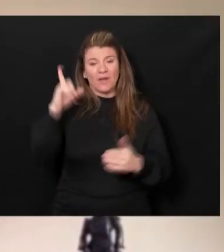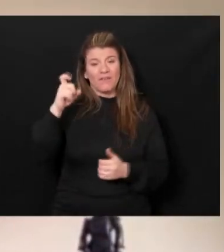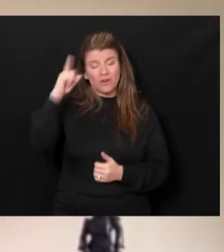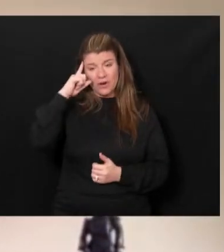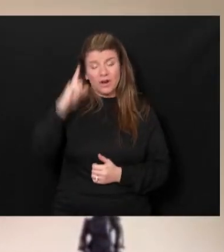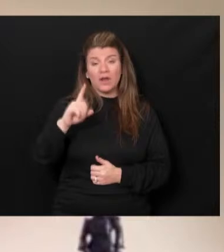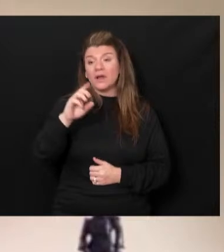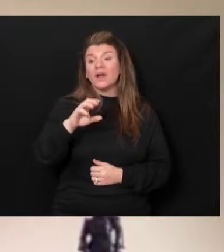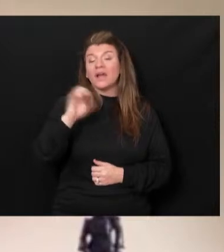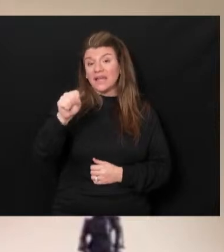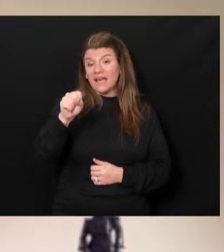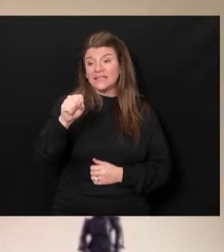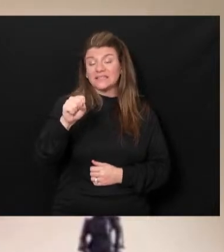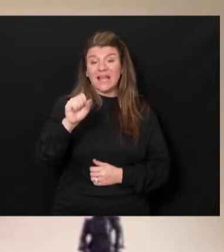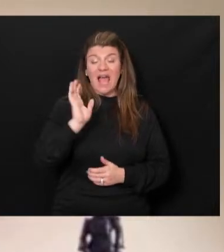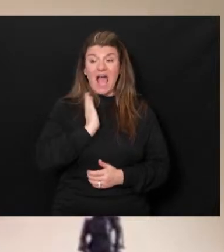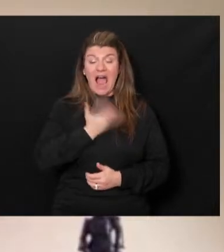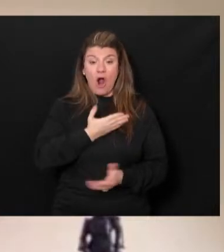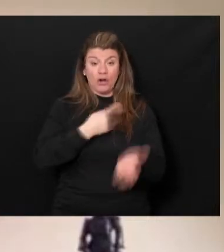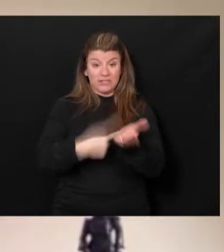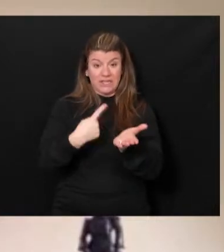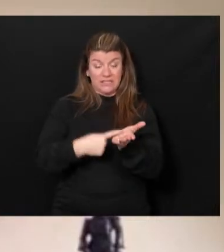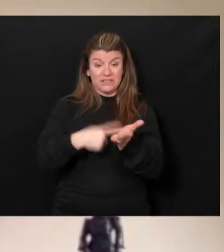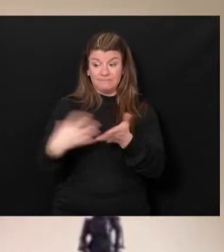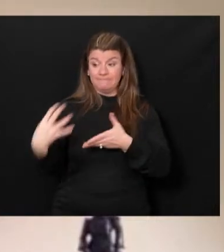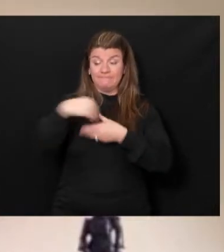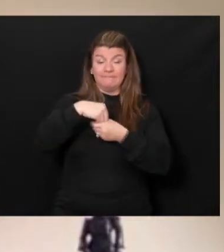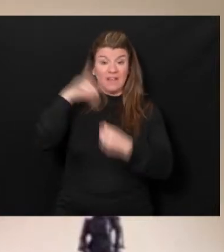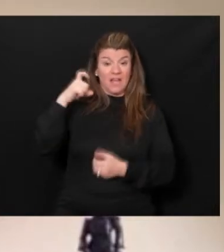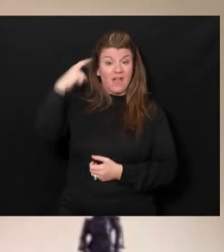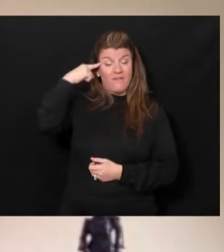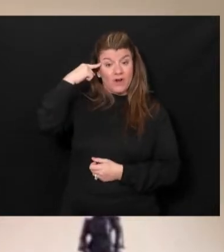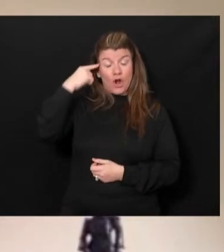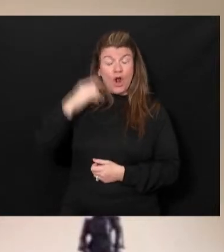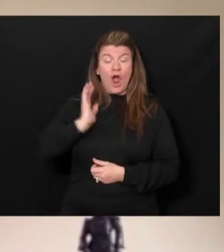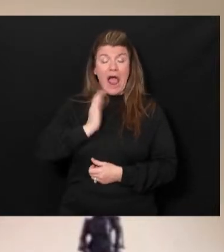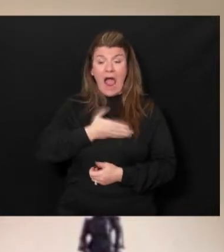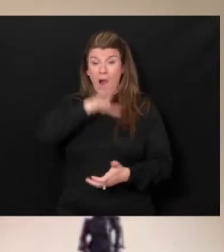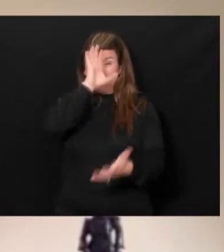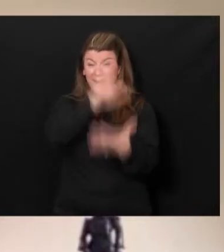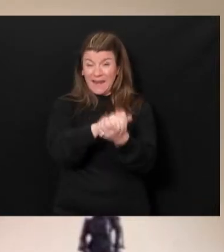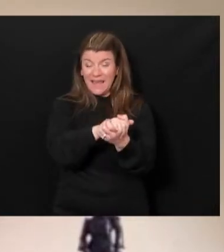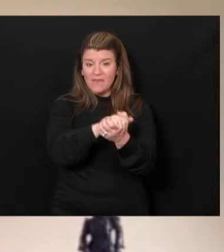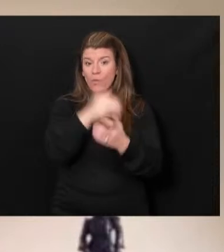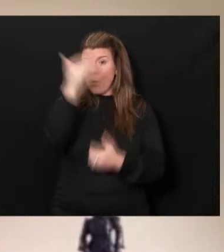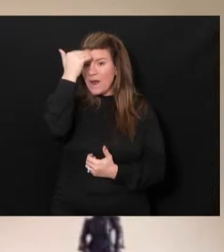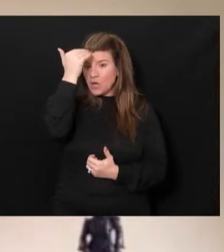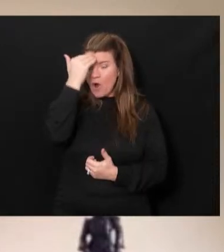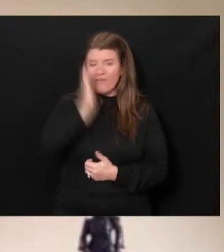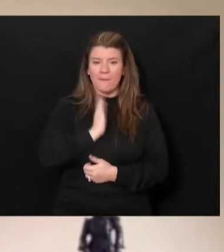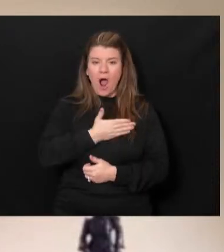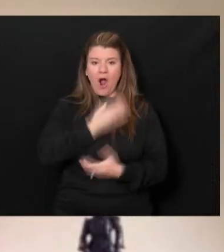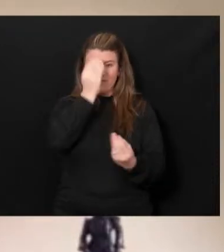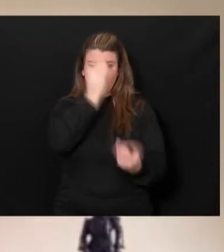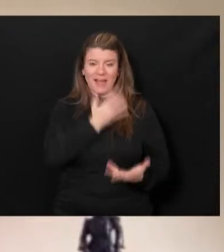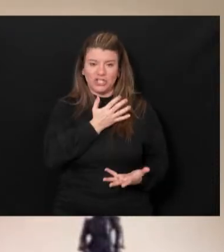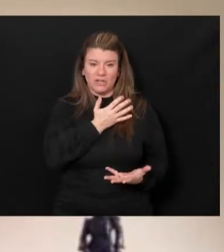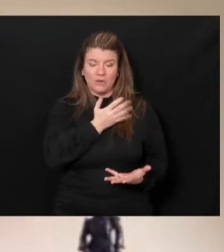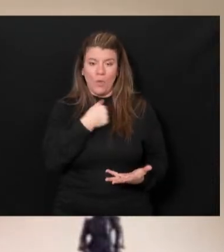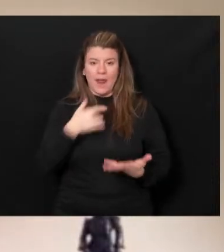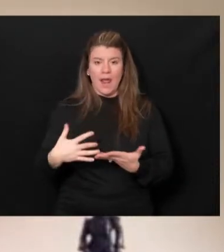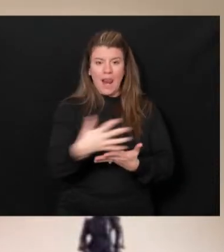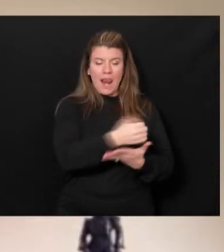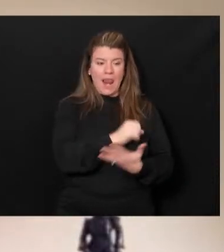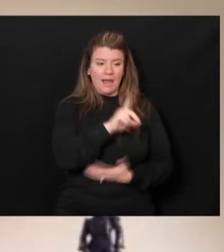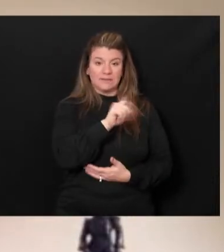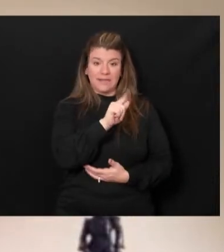Mark, in our discussions with the governor, we believe that we know from our data that we still need